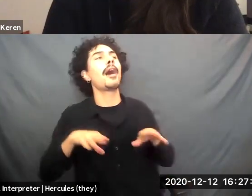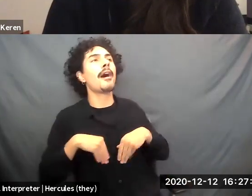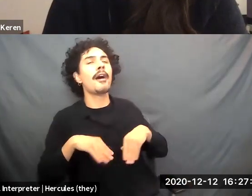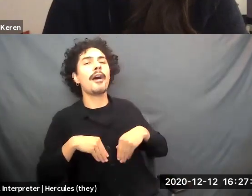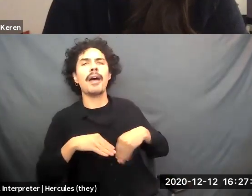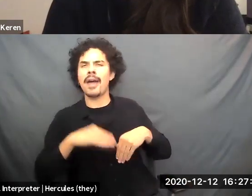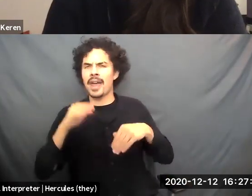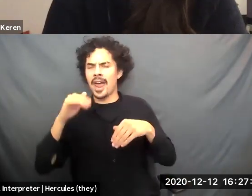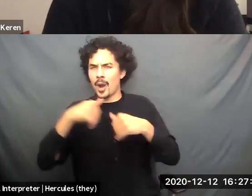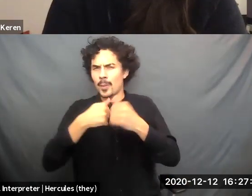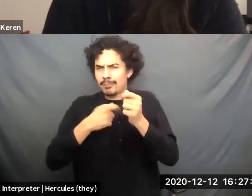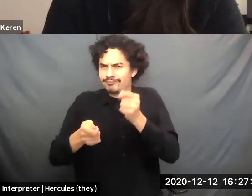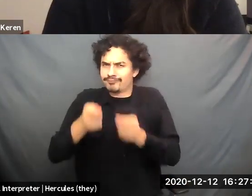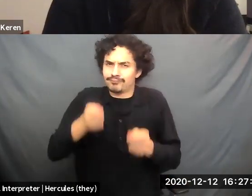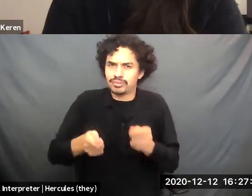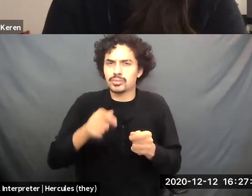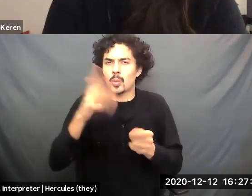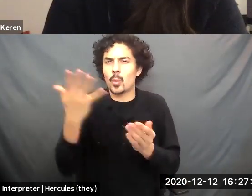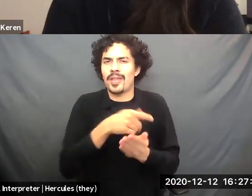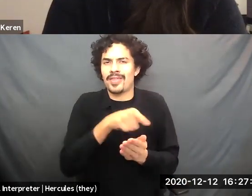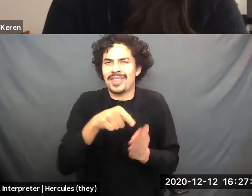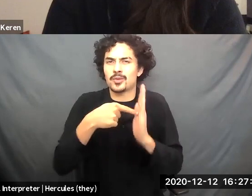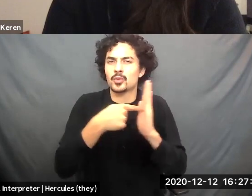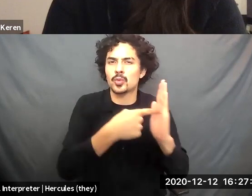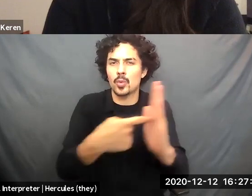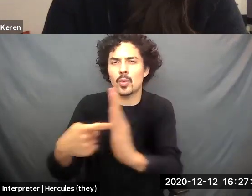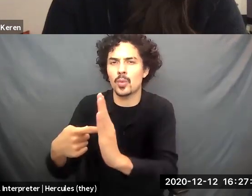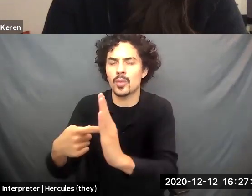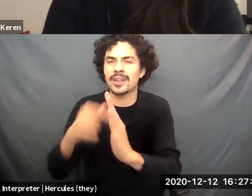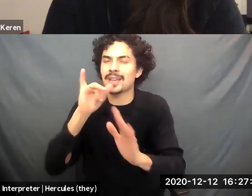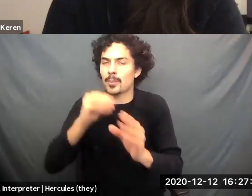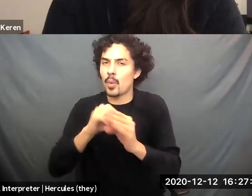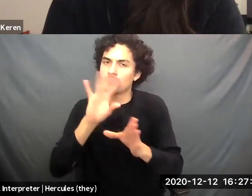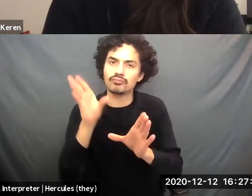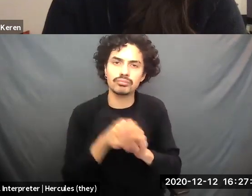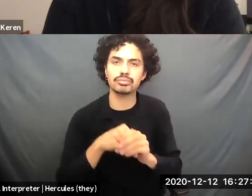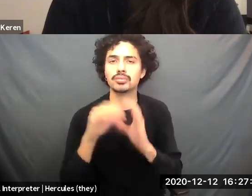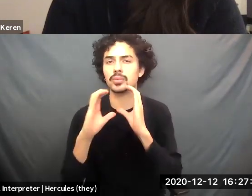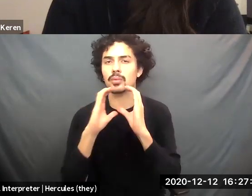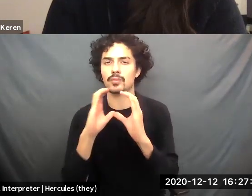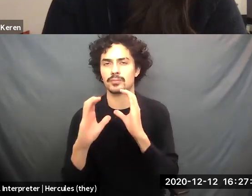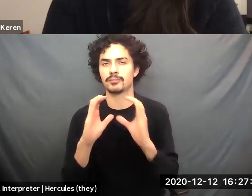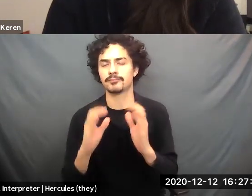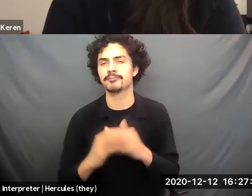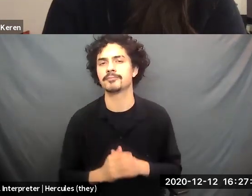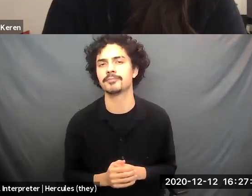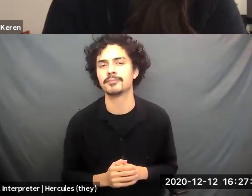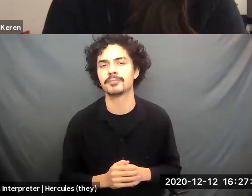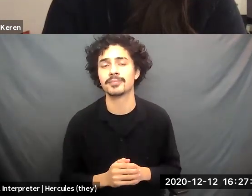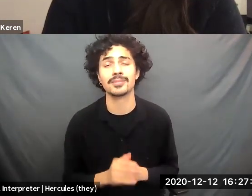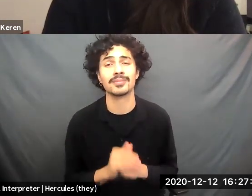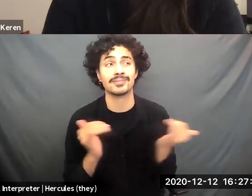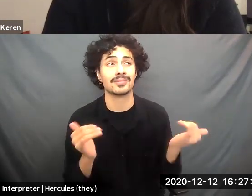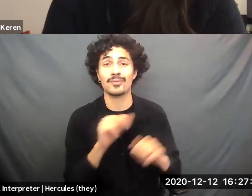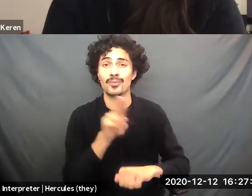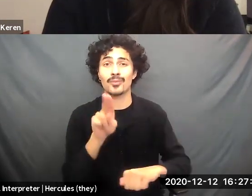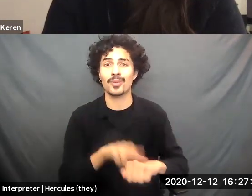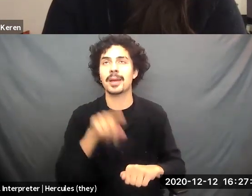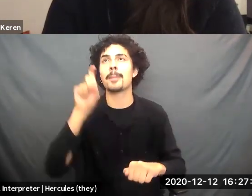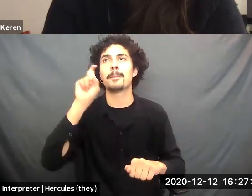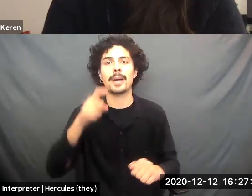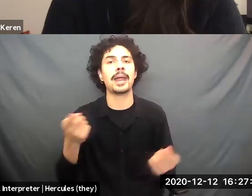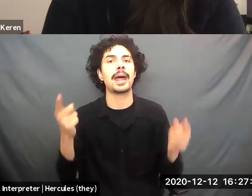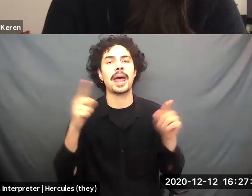showing? How does that become, you know, more part of the conversation? Um, and I think that certainly would have to happen in the Capitol